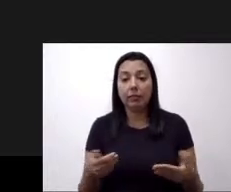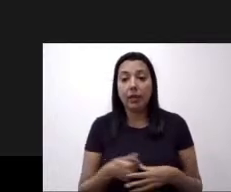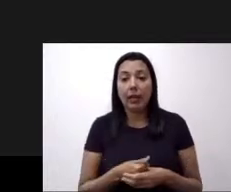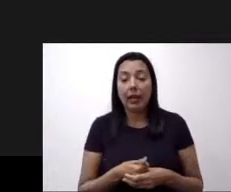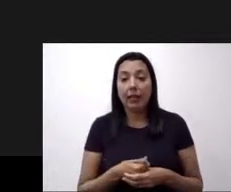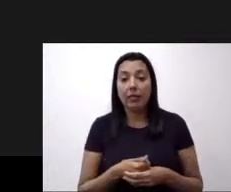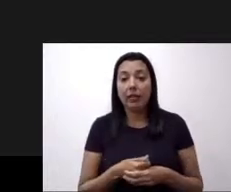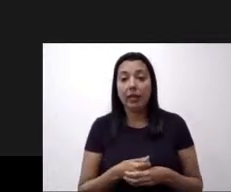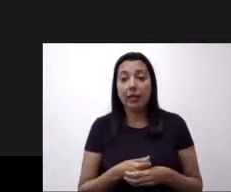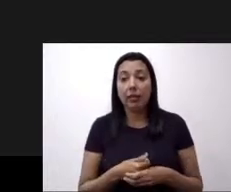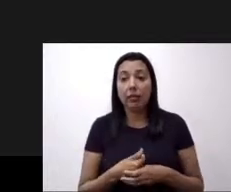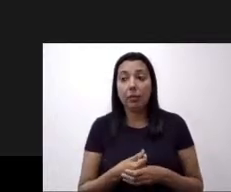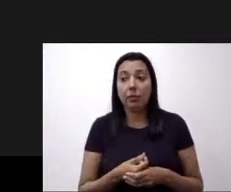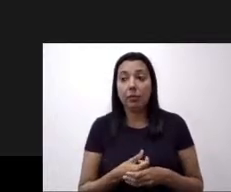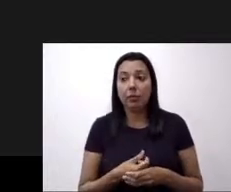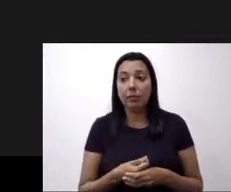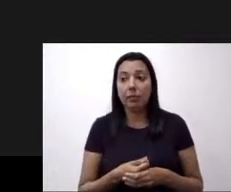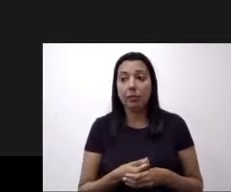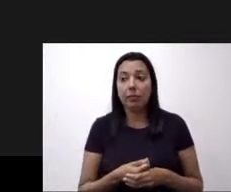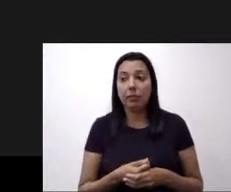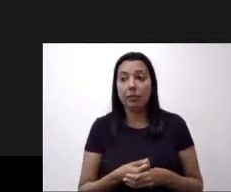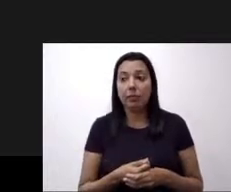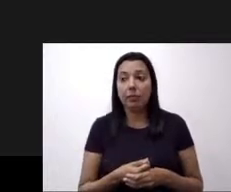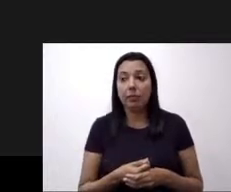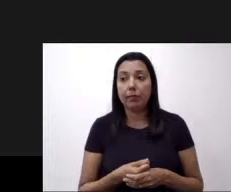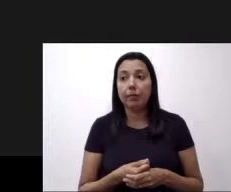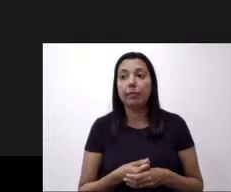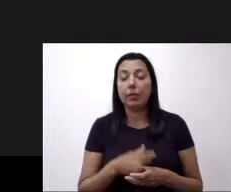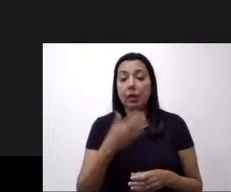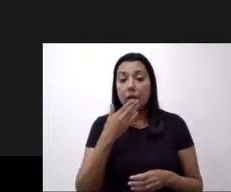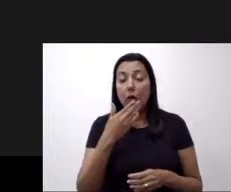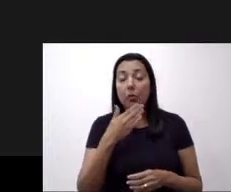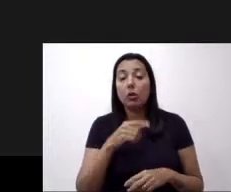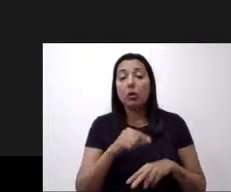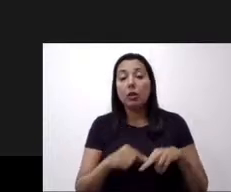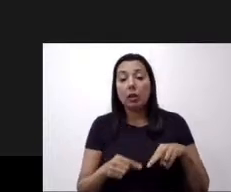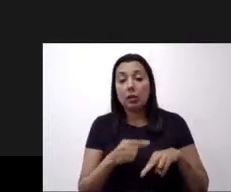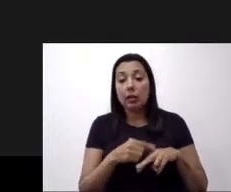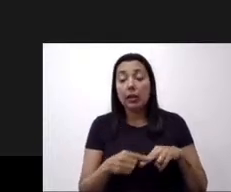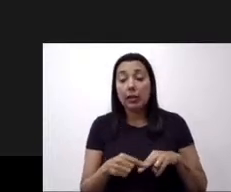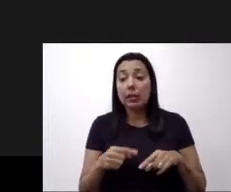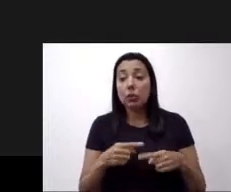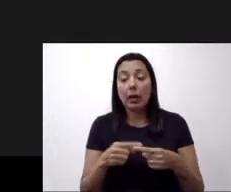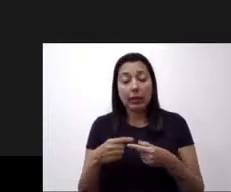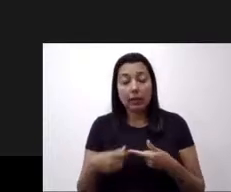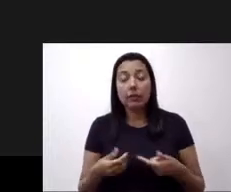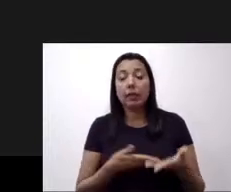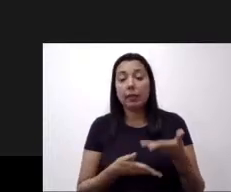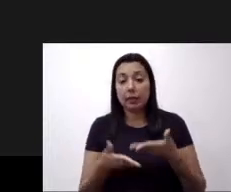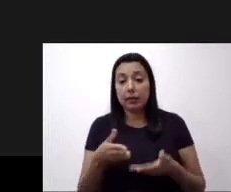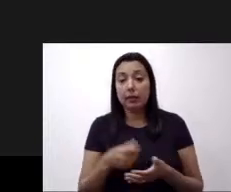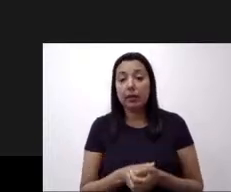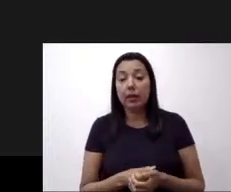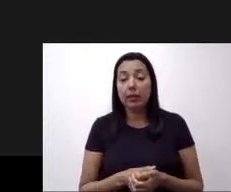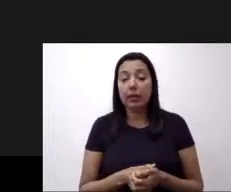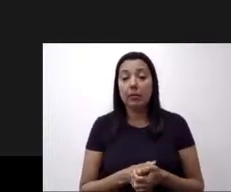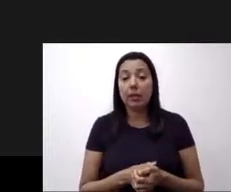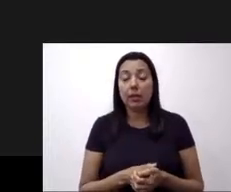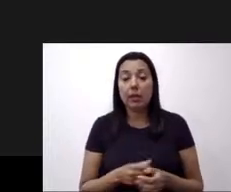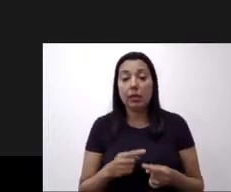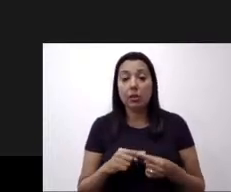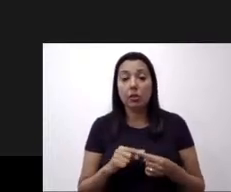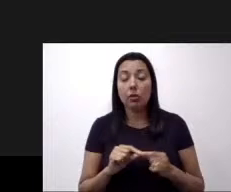themes gender and policy analysis, gender studies have long not been interested in studying public